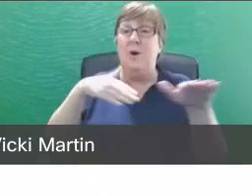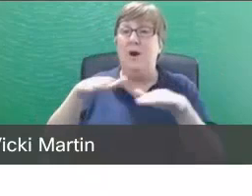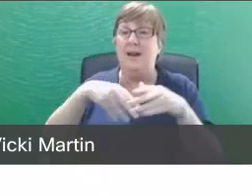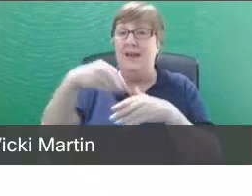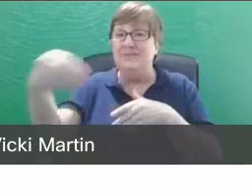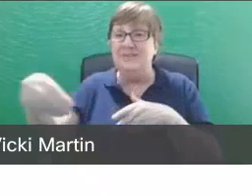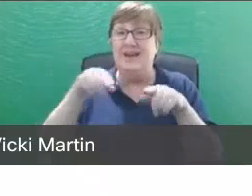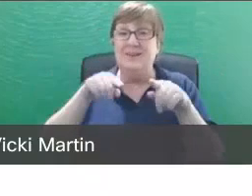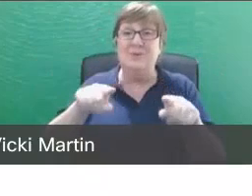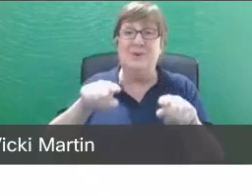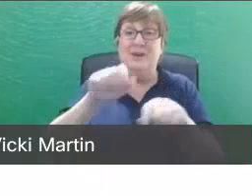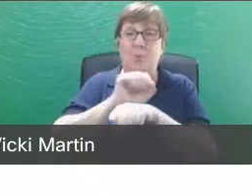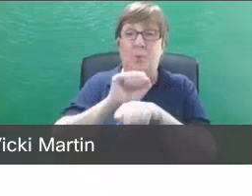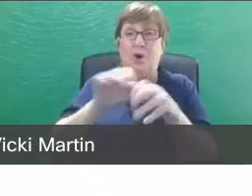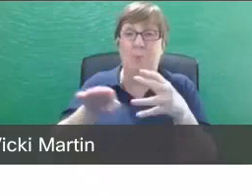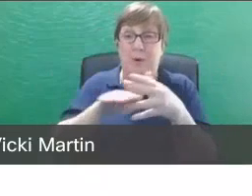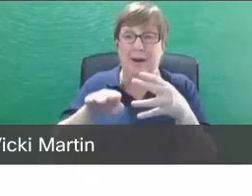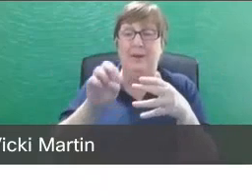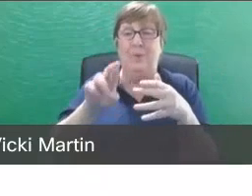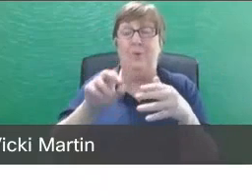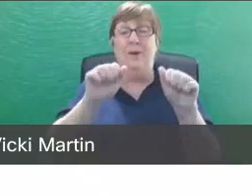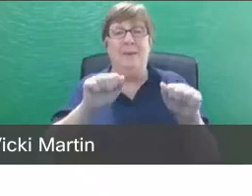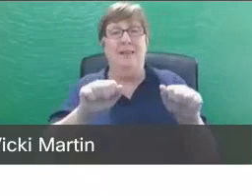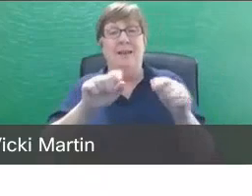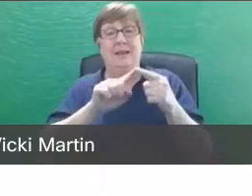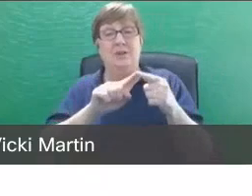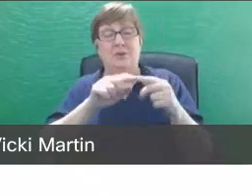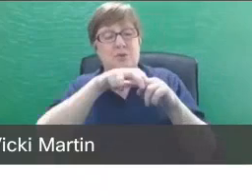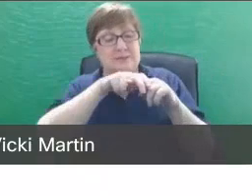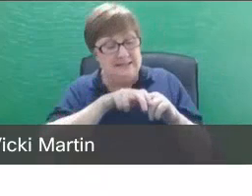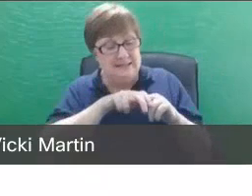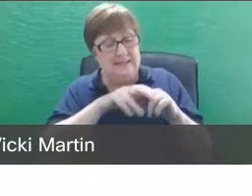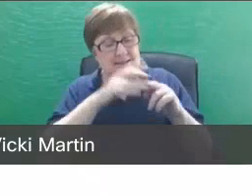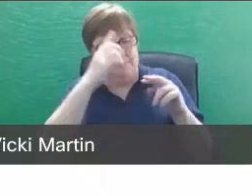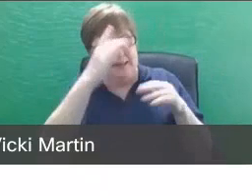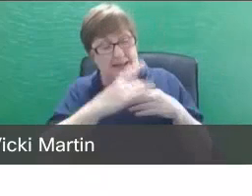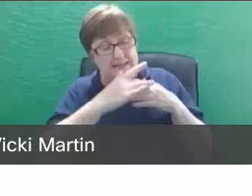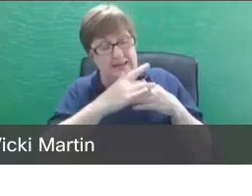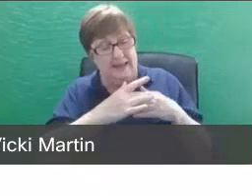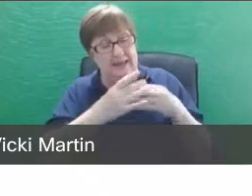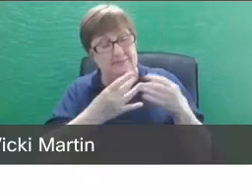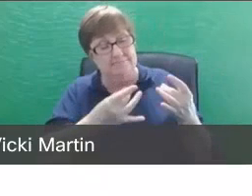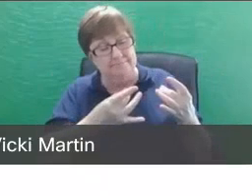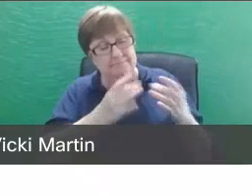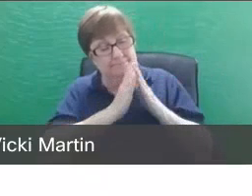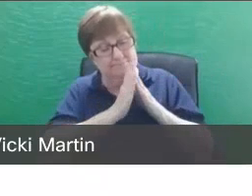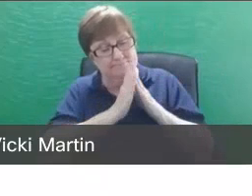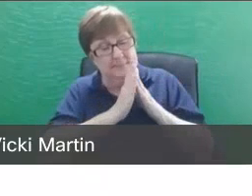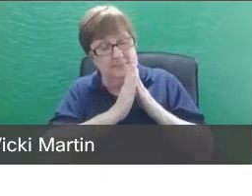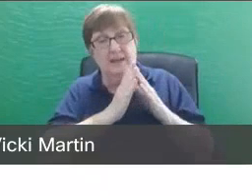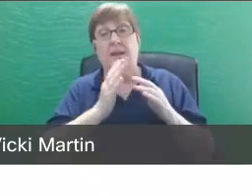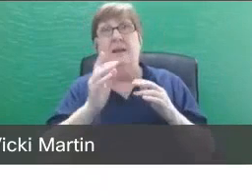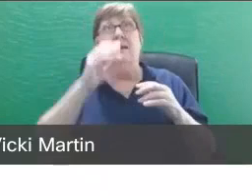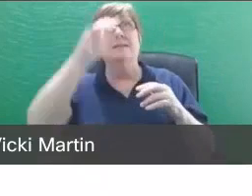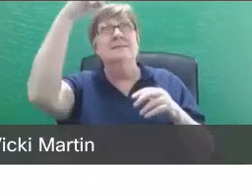to meditate, doing anything where you're getting sunlight, vitamin D is definitely good. And one